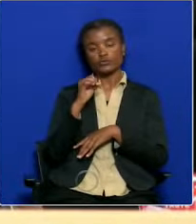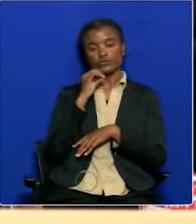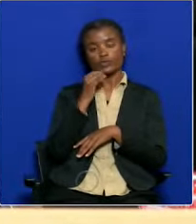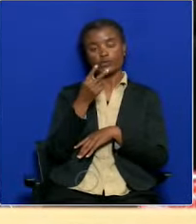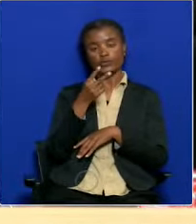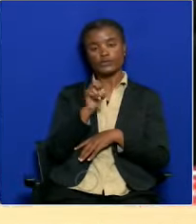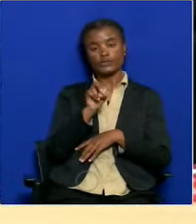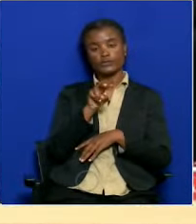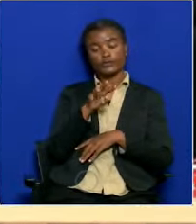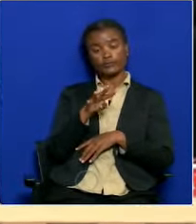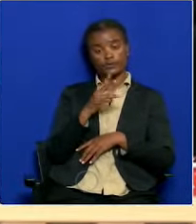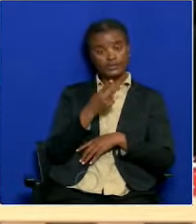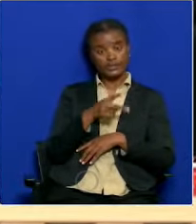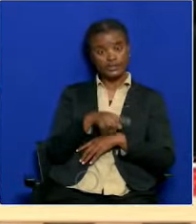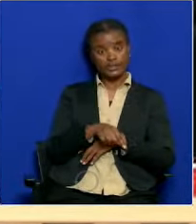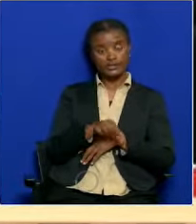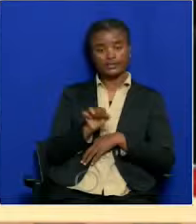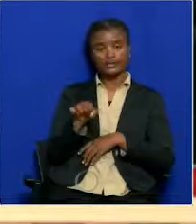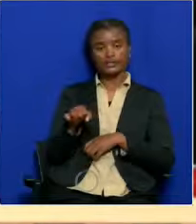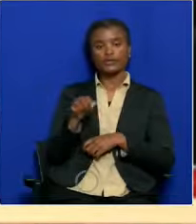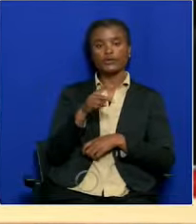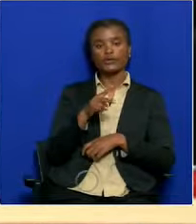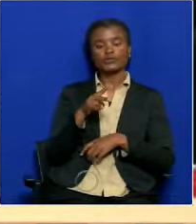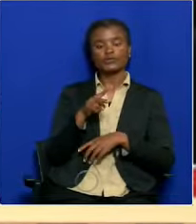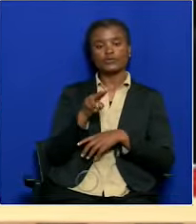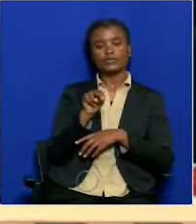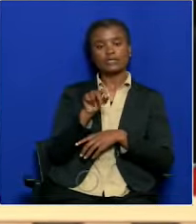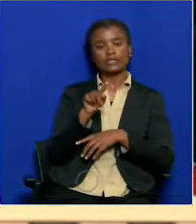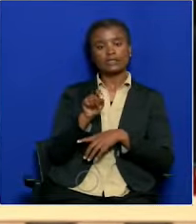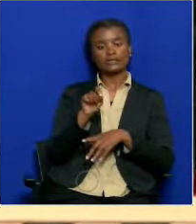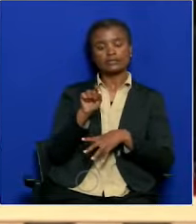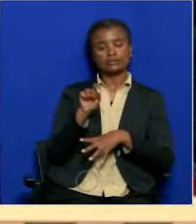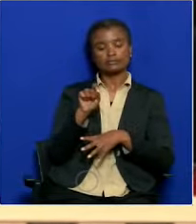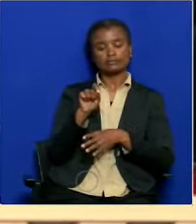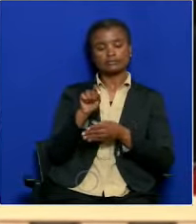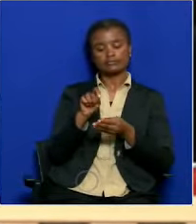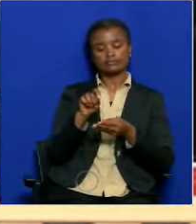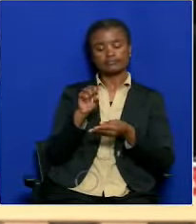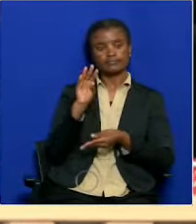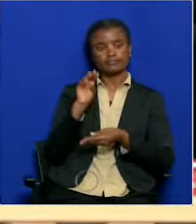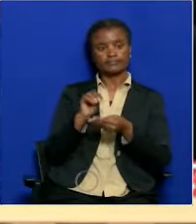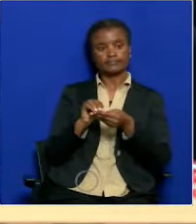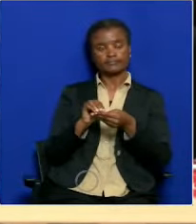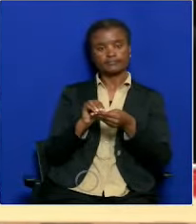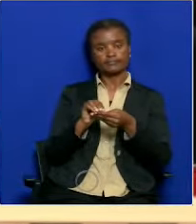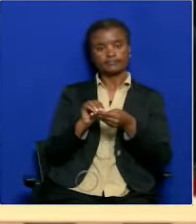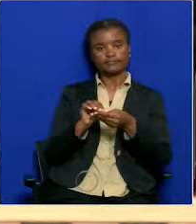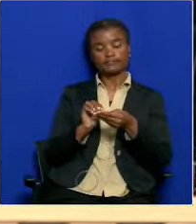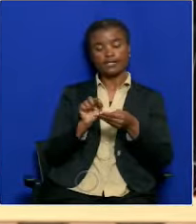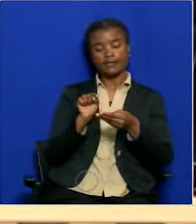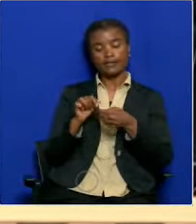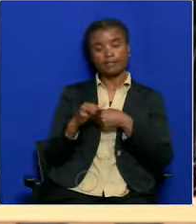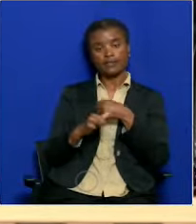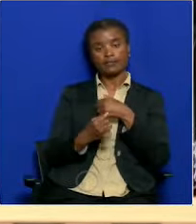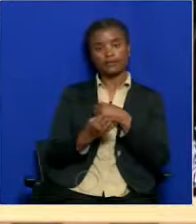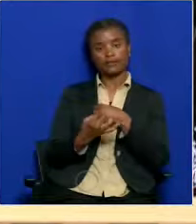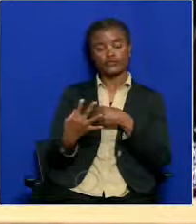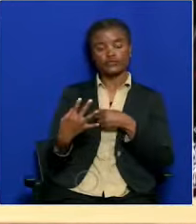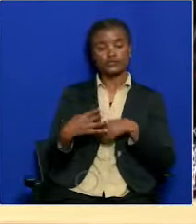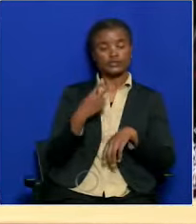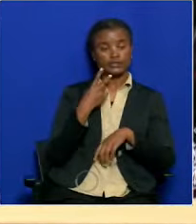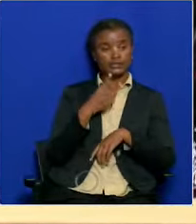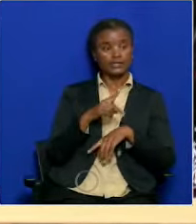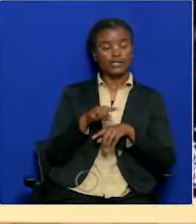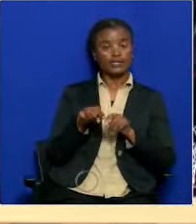And then it gives a net balance for that month. Can you see that? Yes. It's a positive balance of